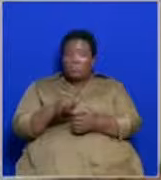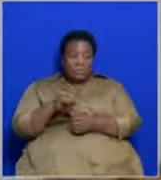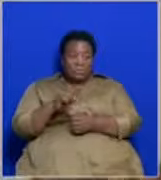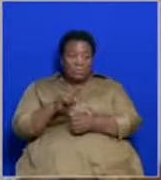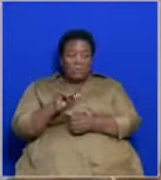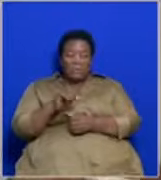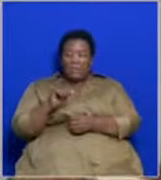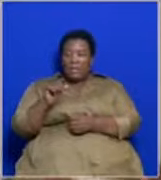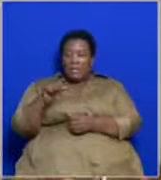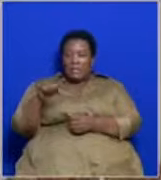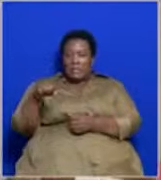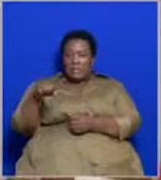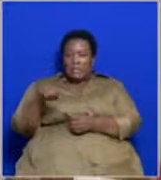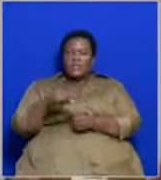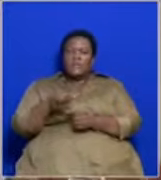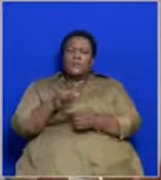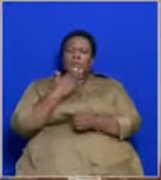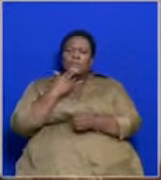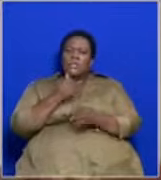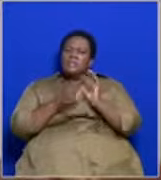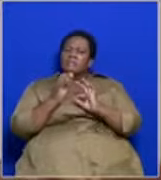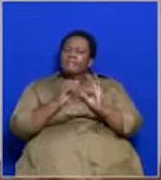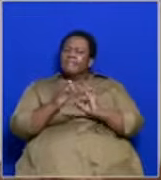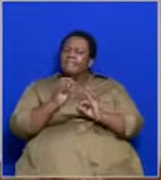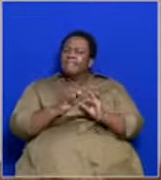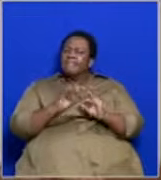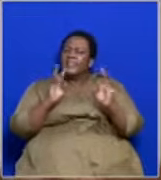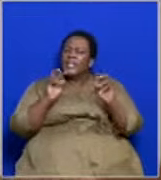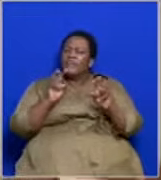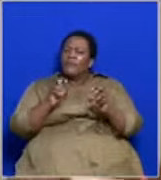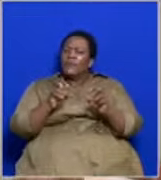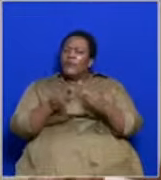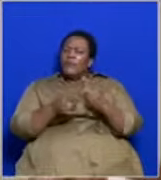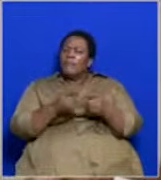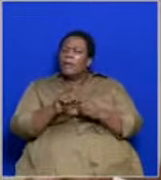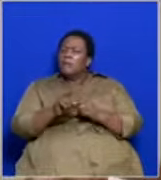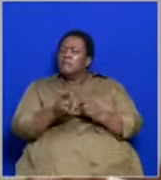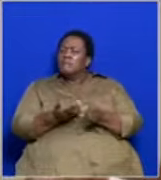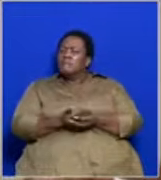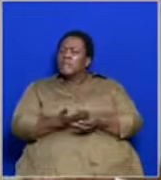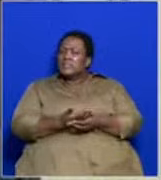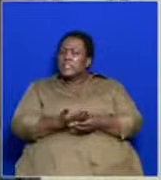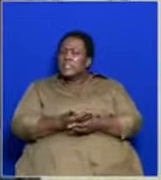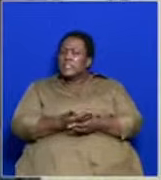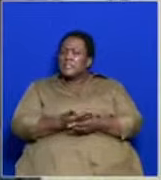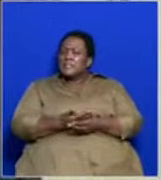regarding this case before you advise the commissioners as to the status of this case?